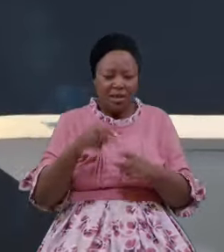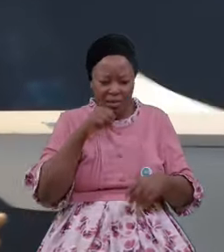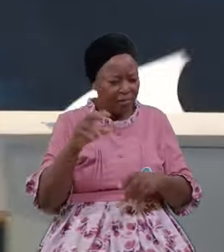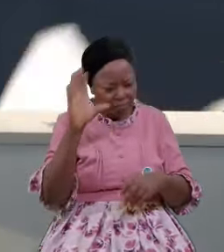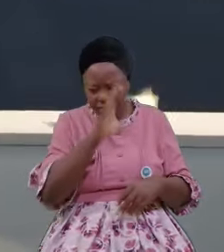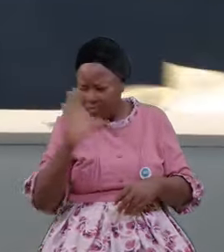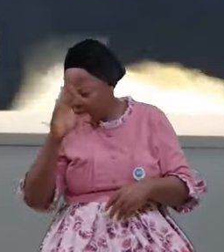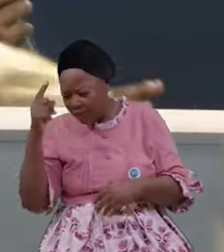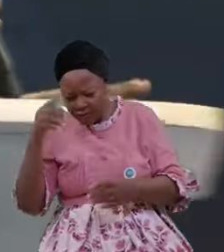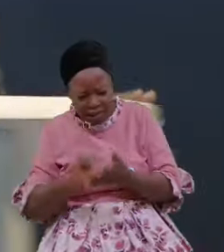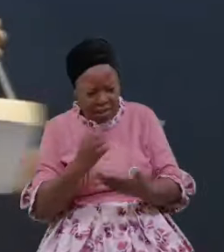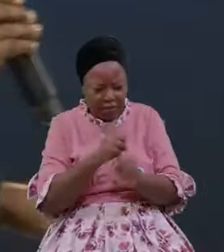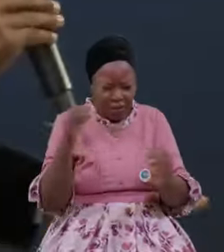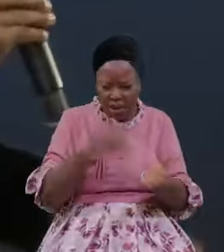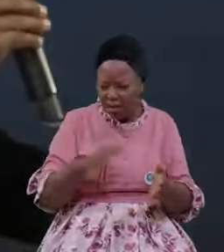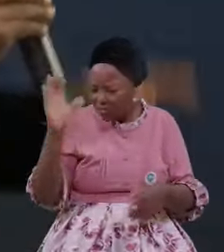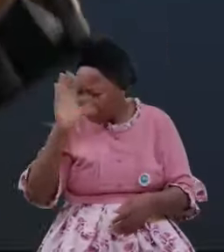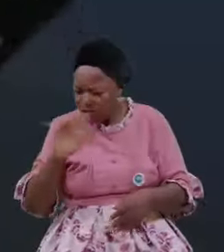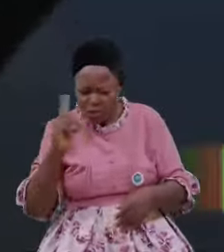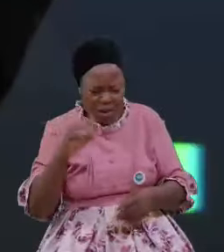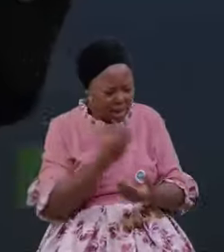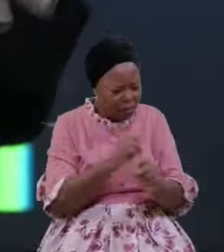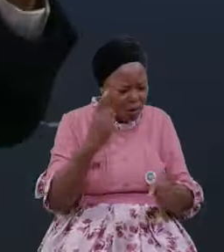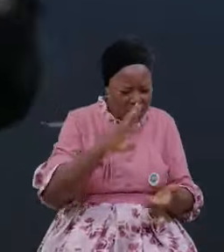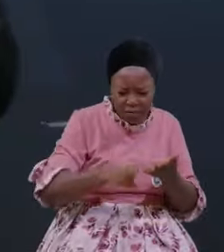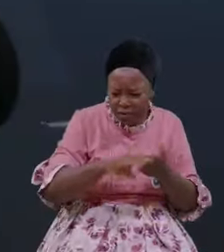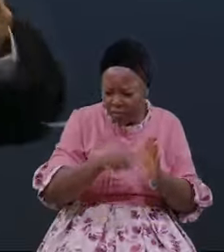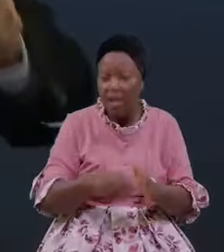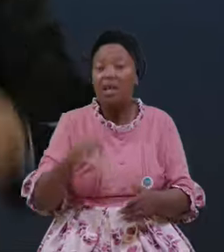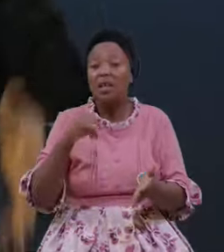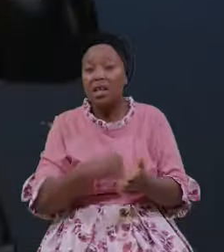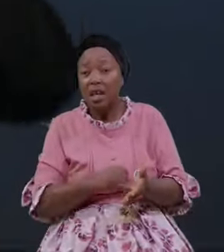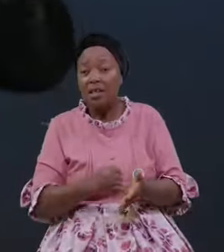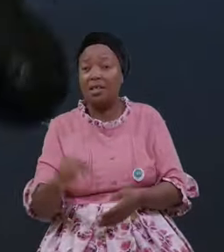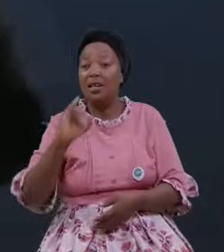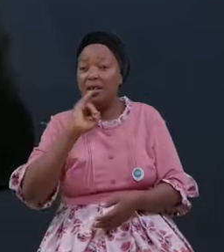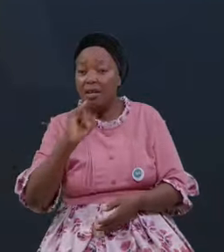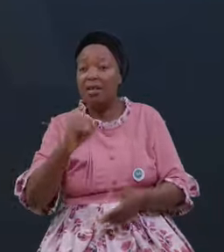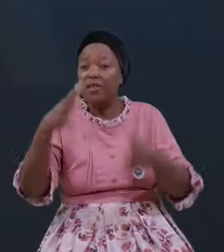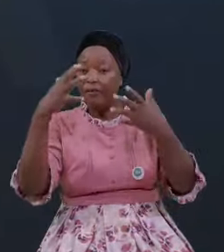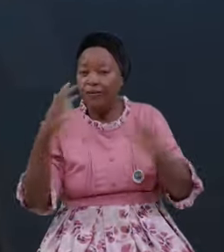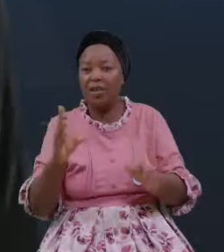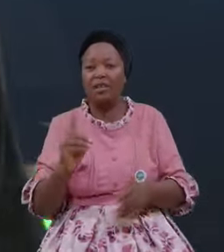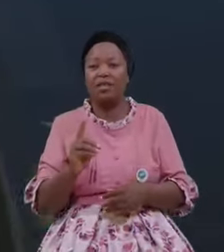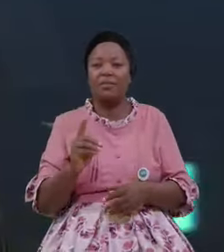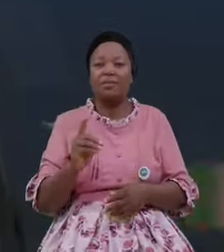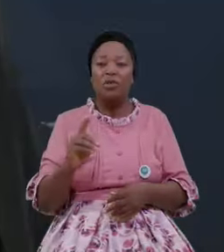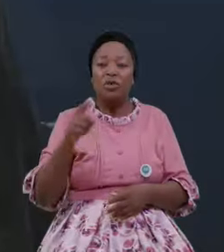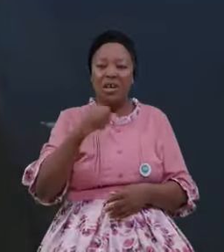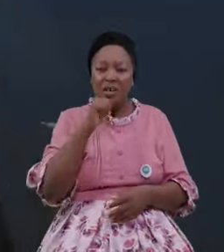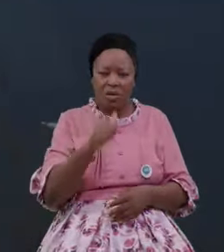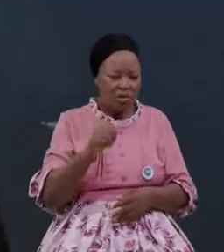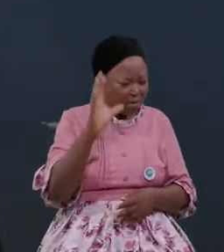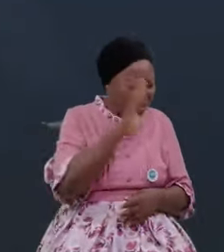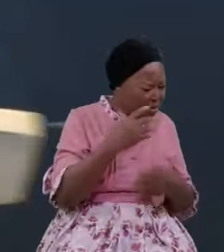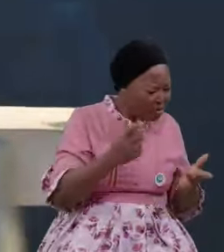is salvation? Where is forgiveness? It is finished. You're not saying, where is the